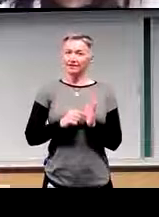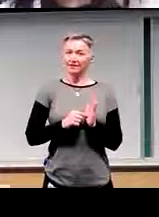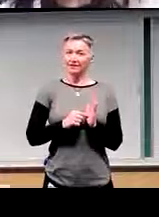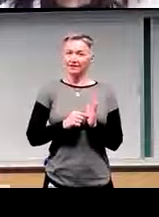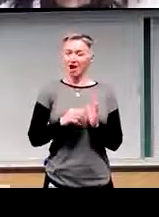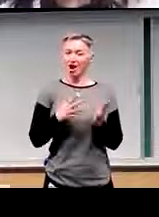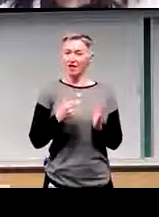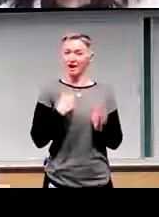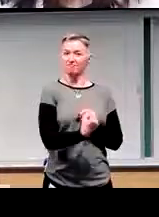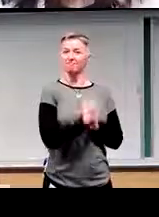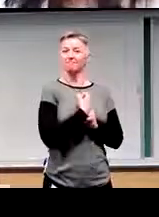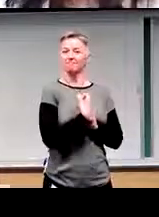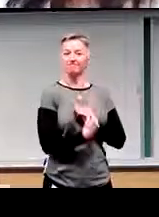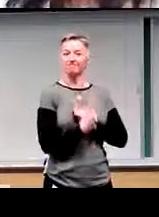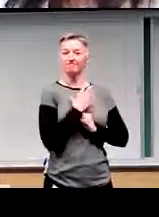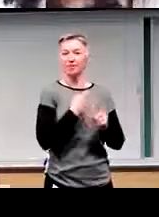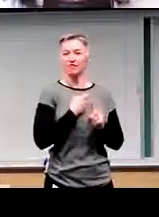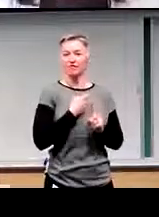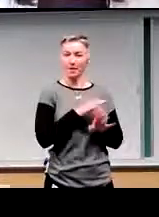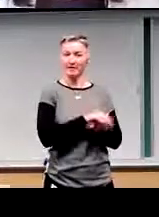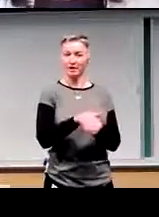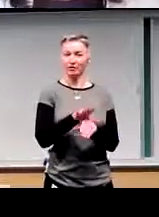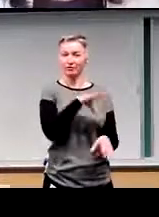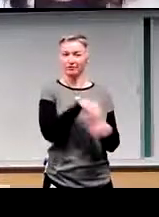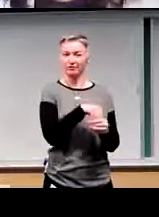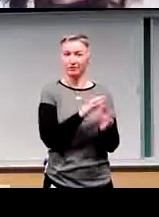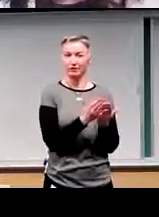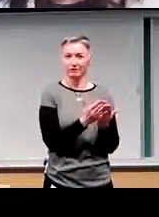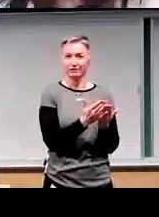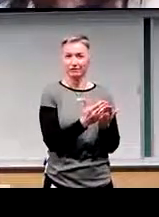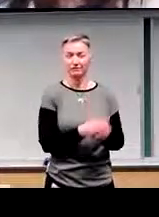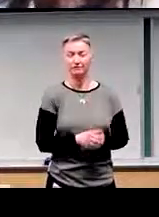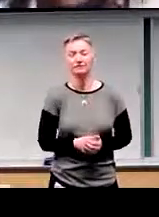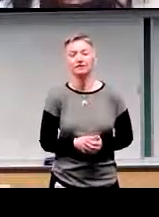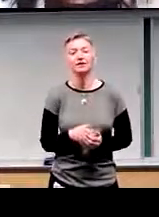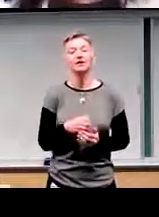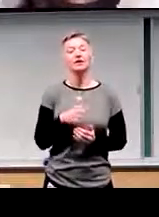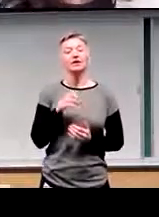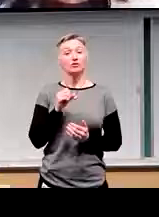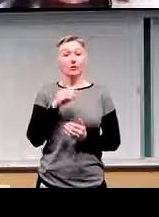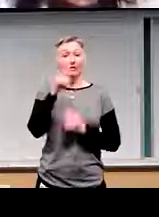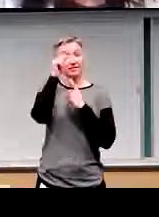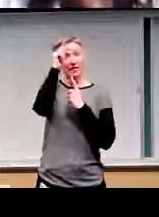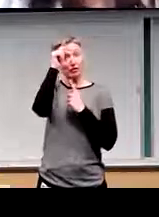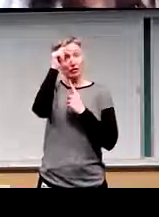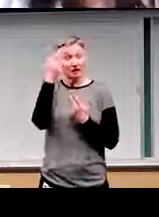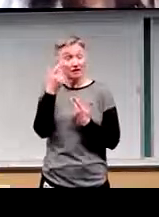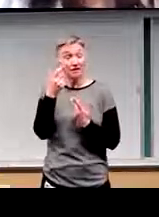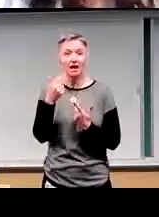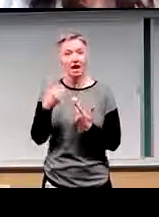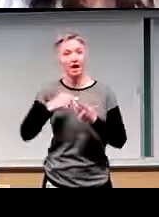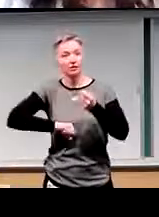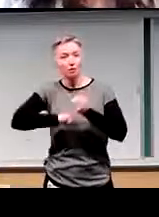those simulations. And these literary theories are supported by